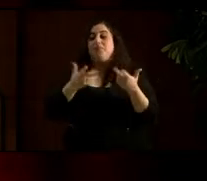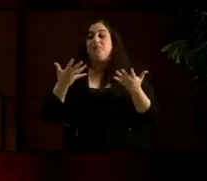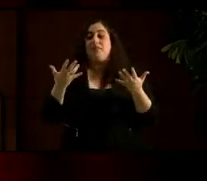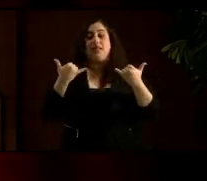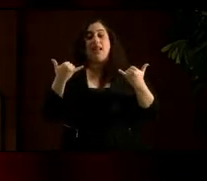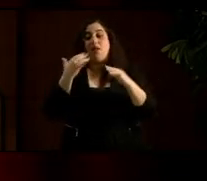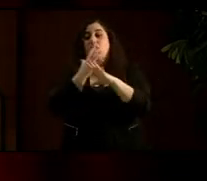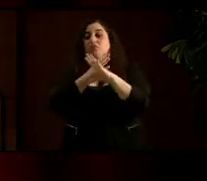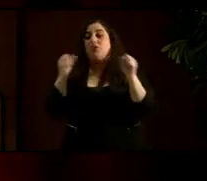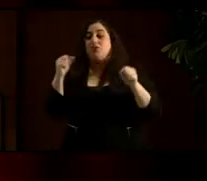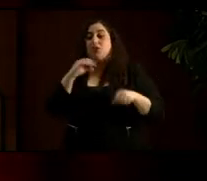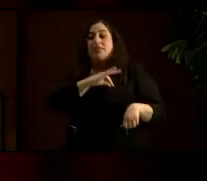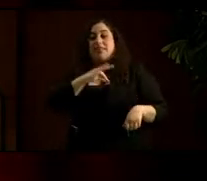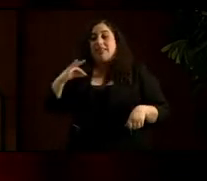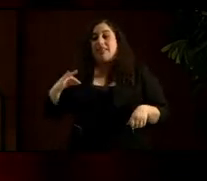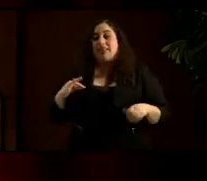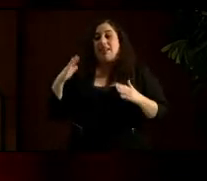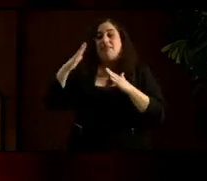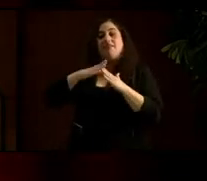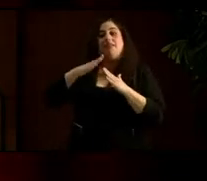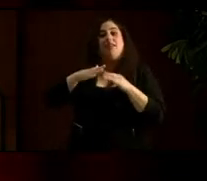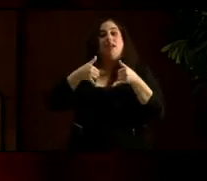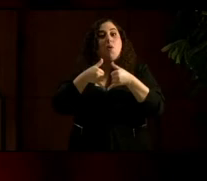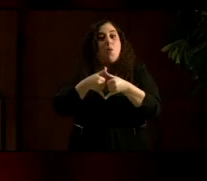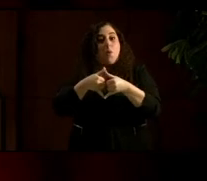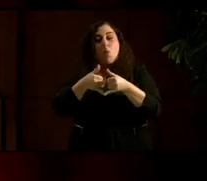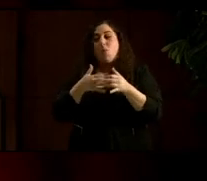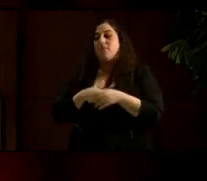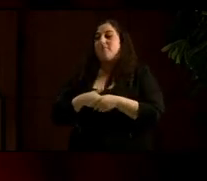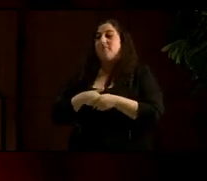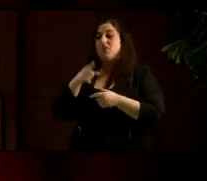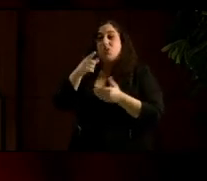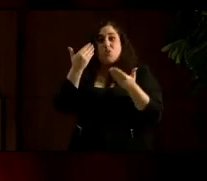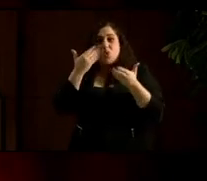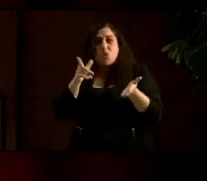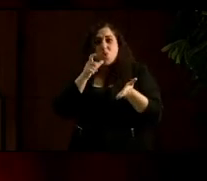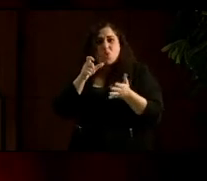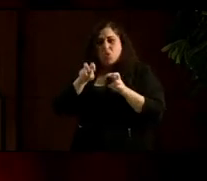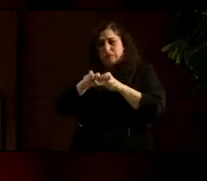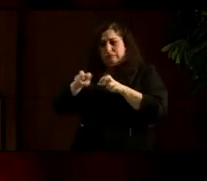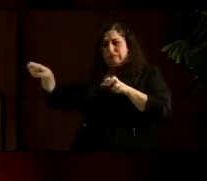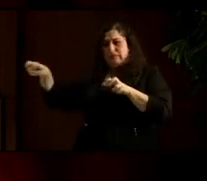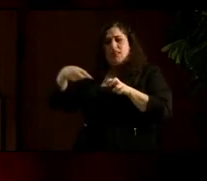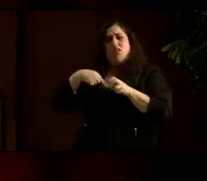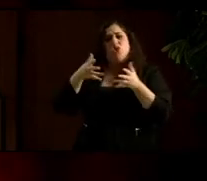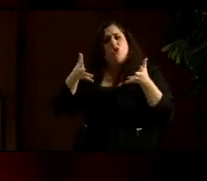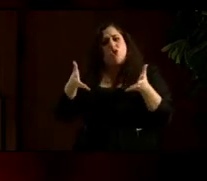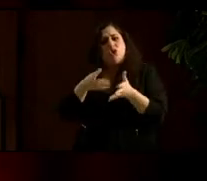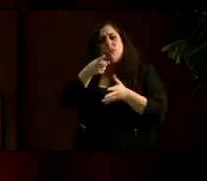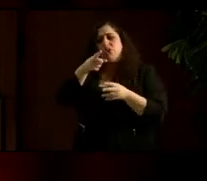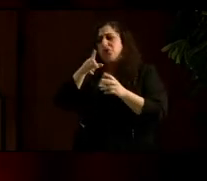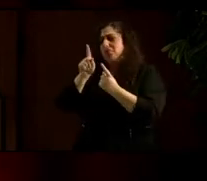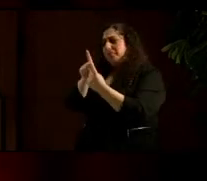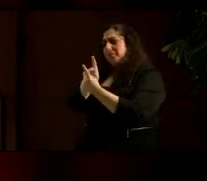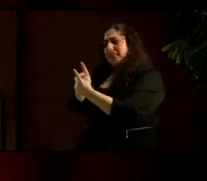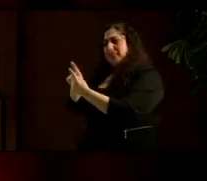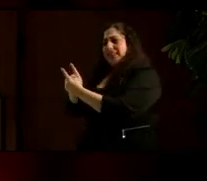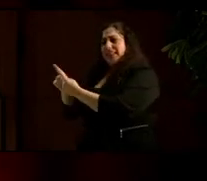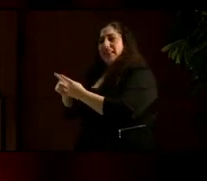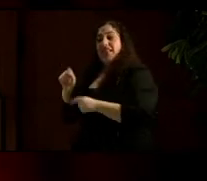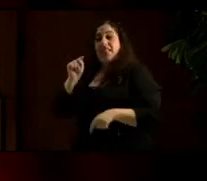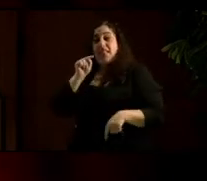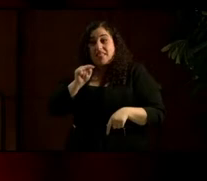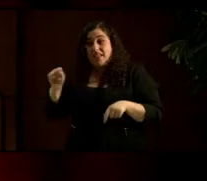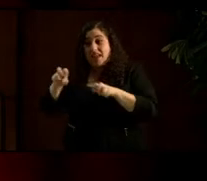Award. If you don't already know these fine individuals, I encourage you to greet them and get to know them. They are your mentors, they are your partners, they are your